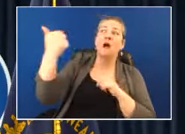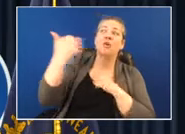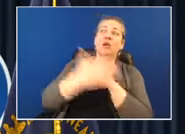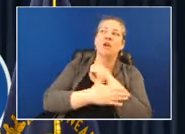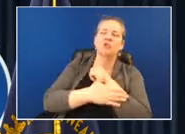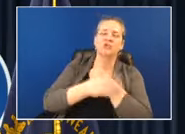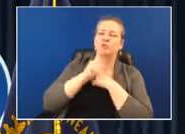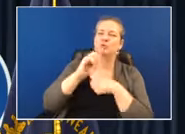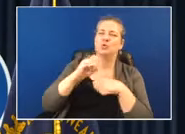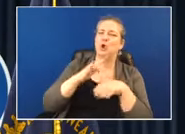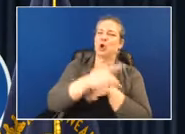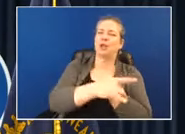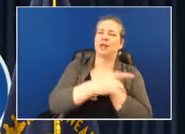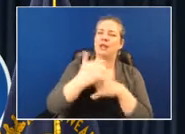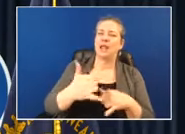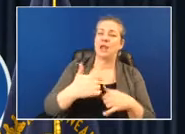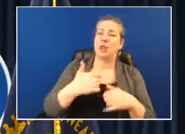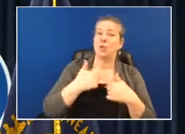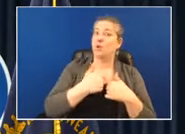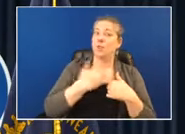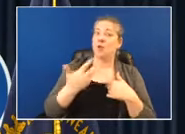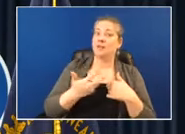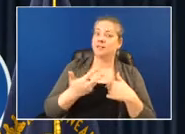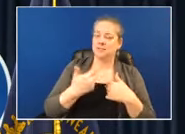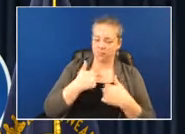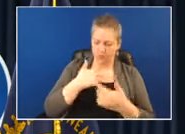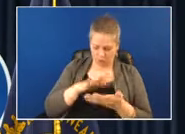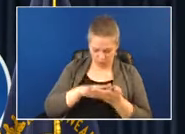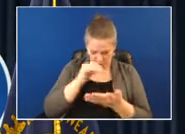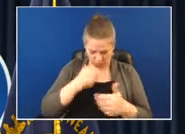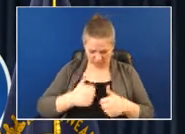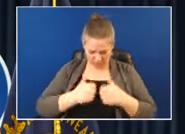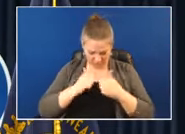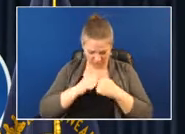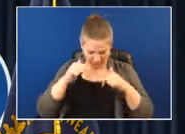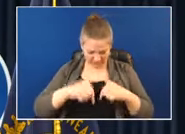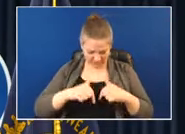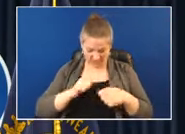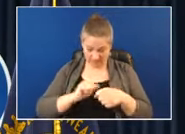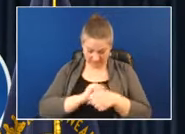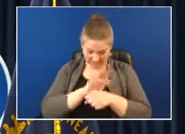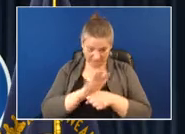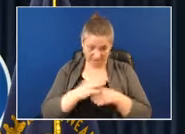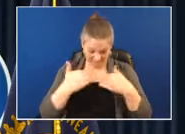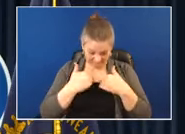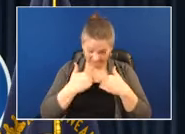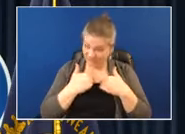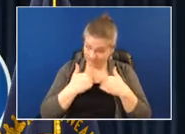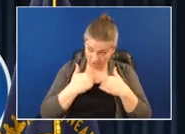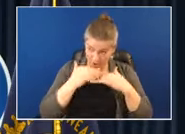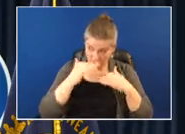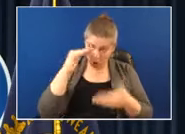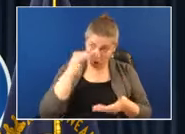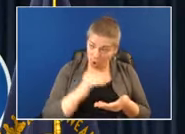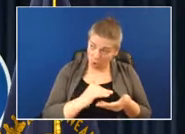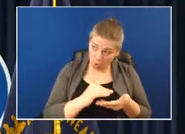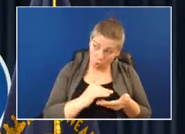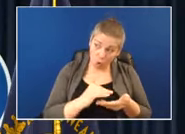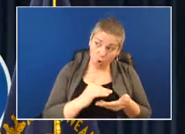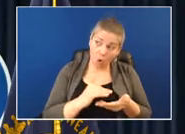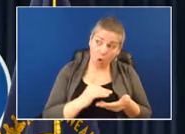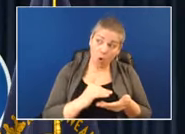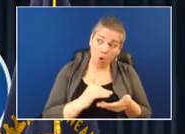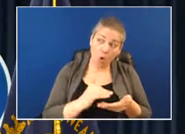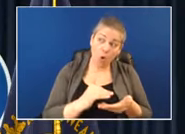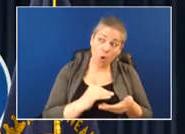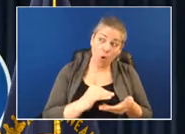learning to live at the moment with a pandemic that is thankfully at a very low level. And we all hope it's already become endemic. We just won't know about it